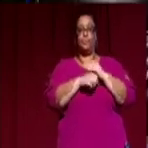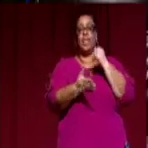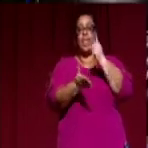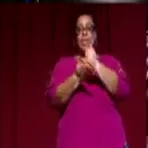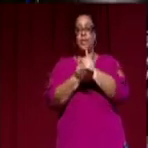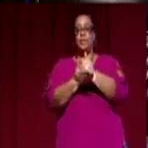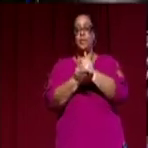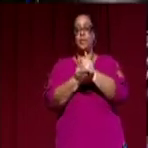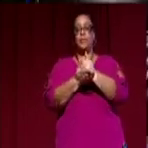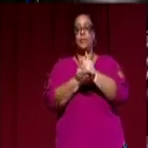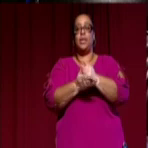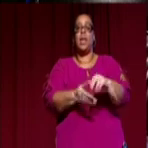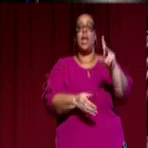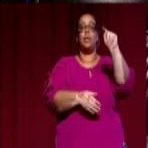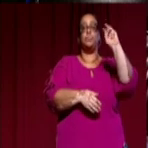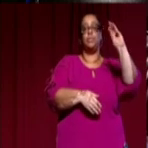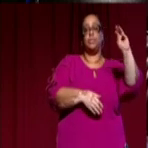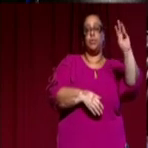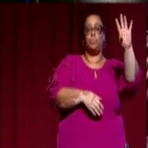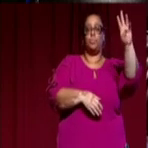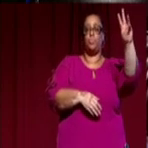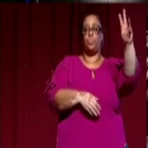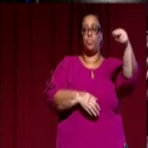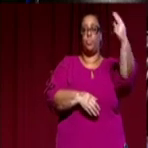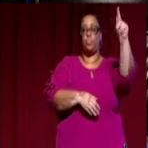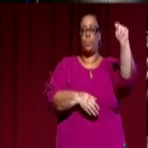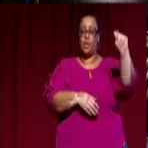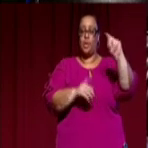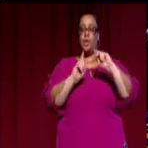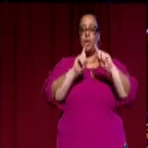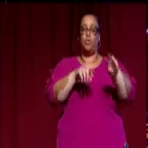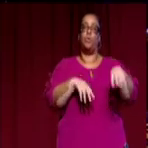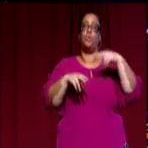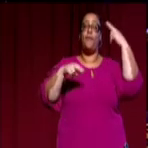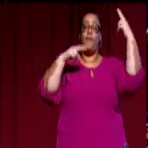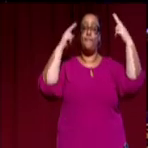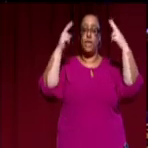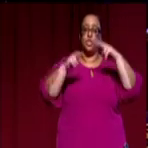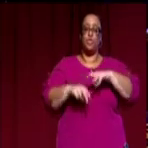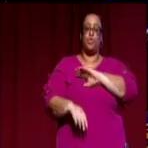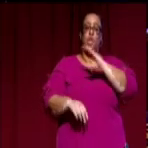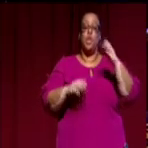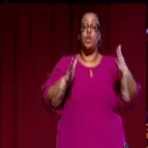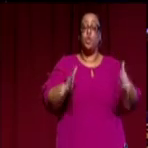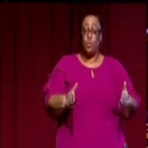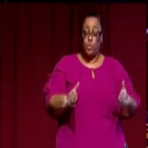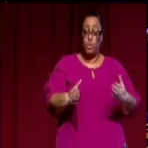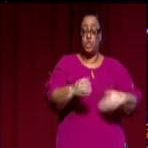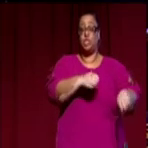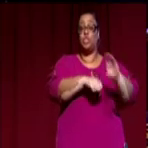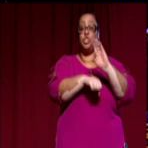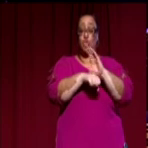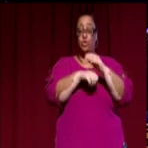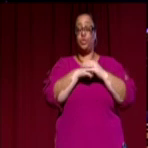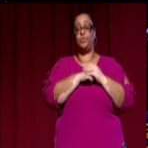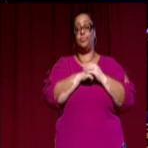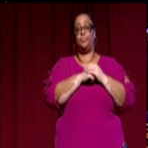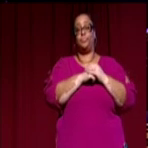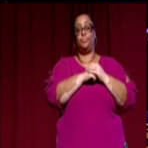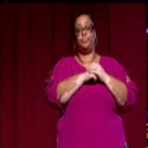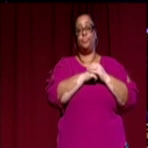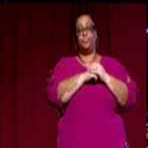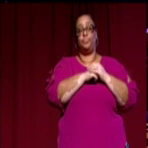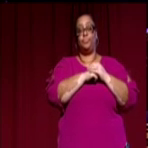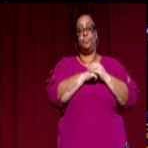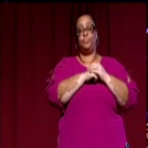Amen. I'm Minister Tim White, and I attend Victory Christian International Ministries. Apostle Carl White Jr. is my pastor. Yeah, but everybody know